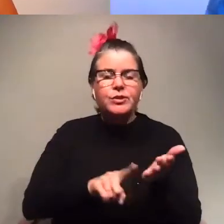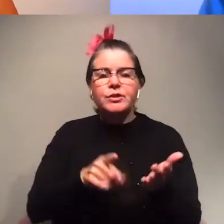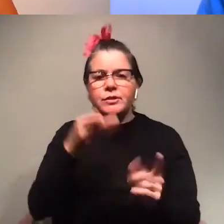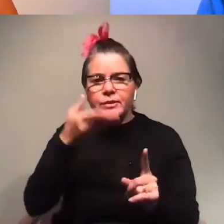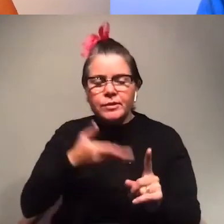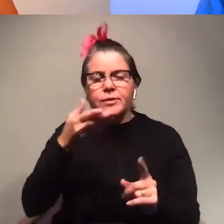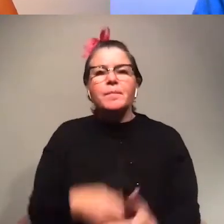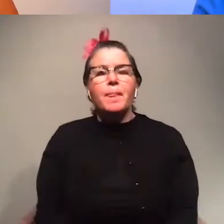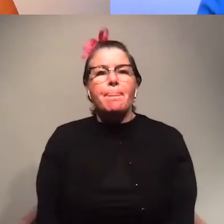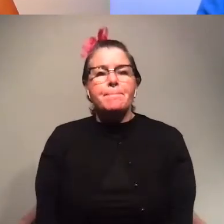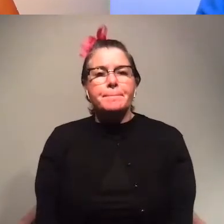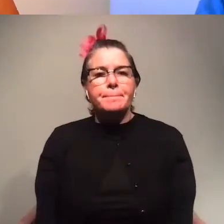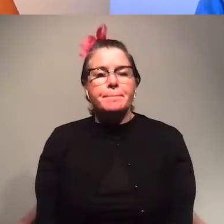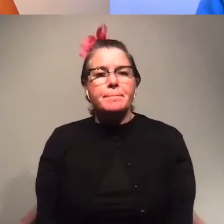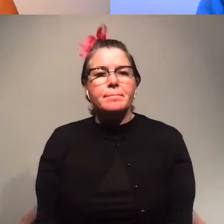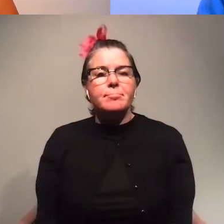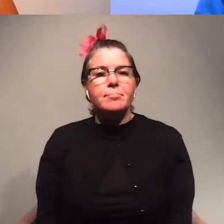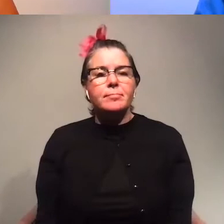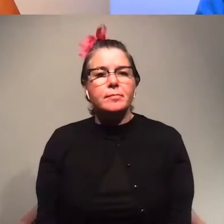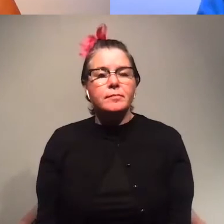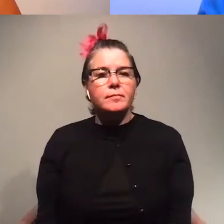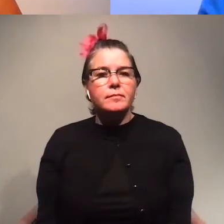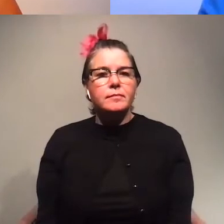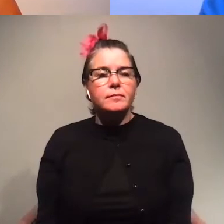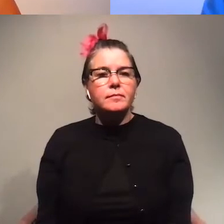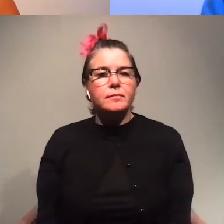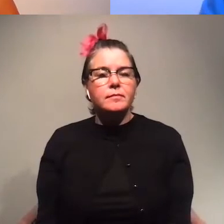more about like the work you're interested in, and they're asking,